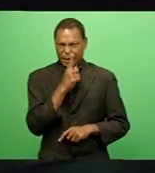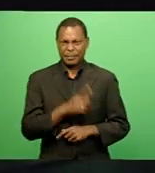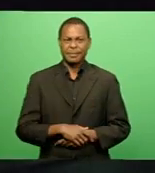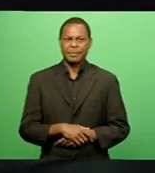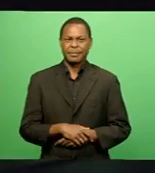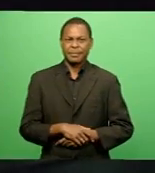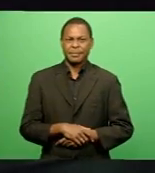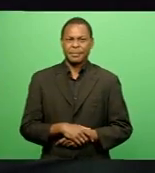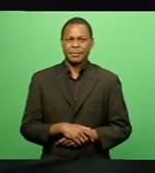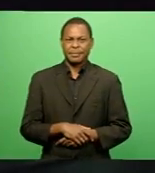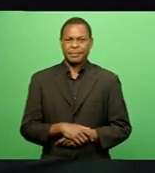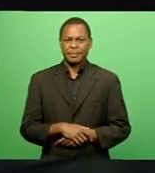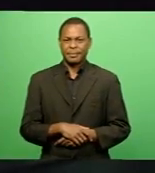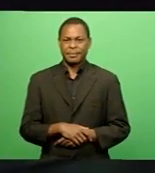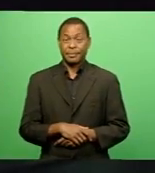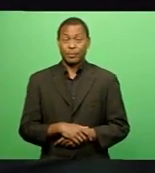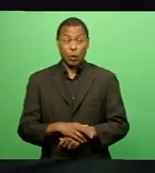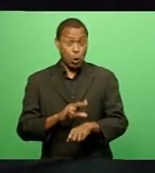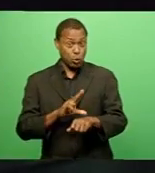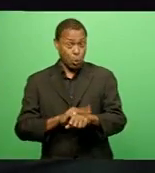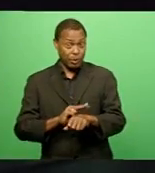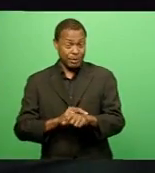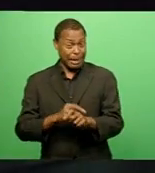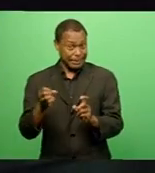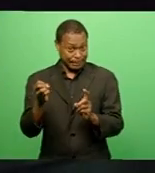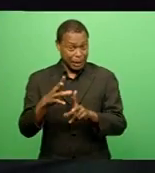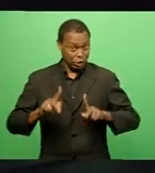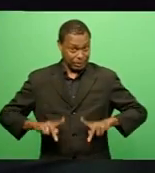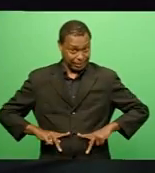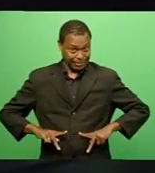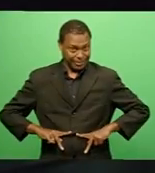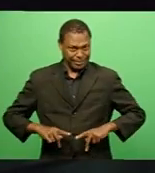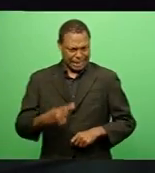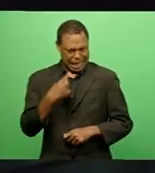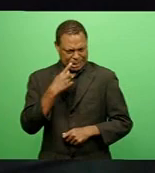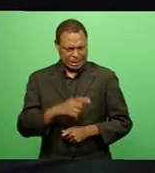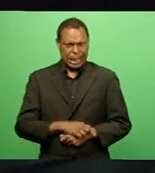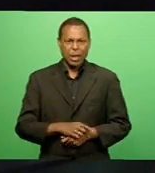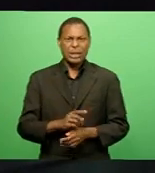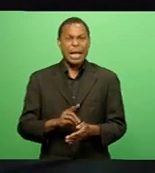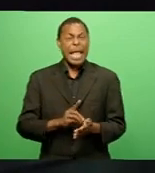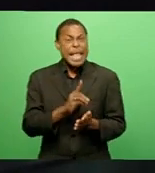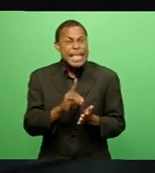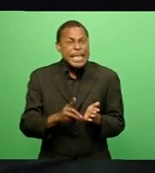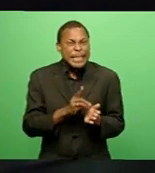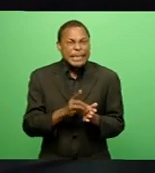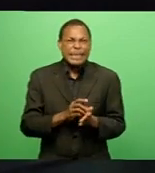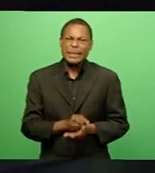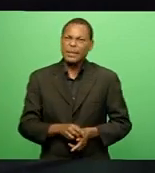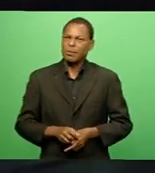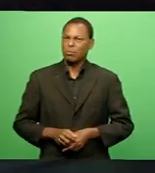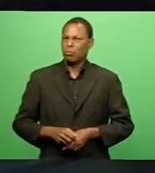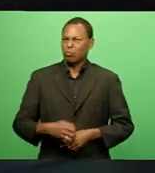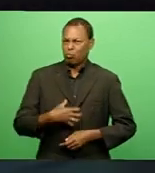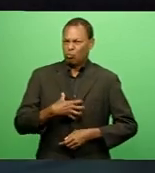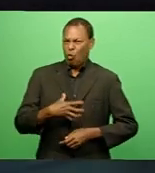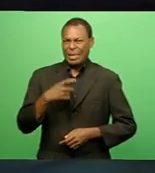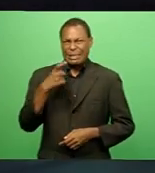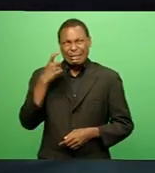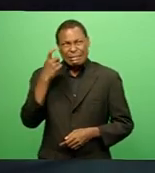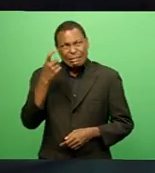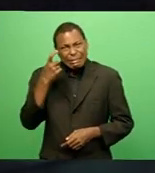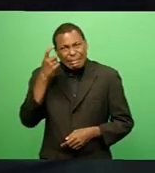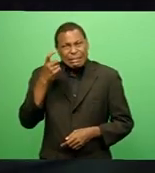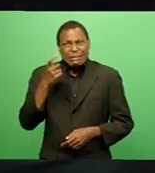Nephrologist specialist Dr. Anis Taid says that kidney disease is a major concern around the world, and it